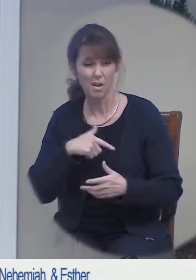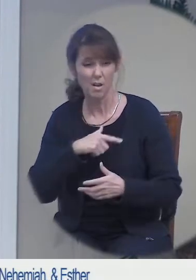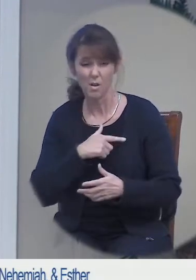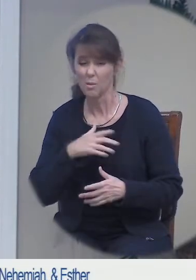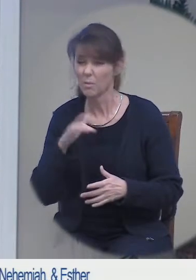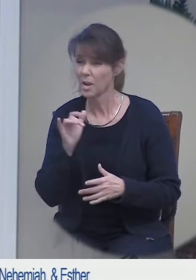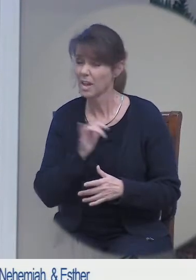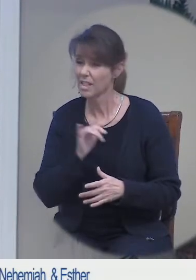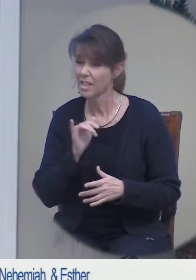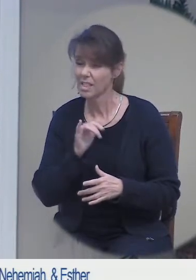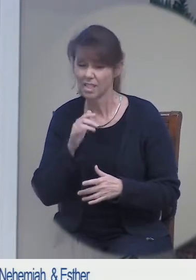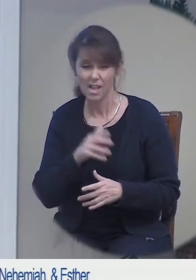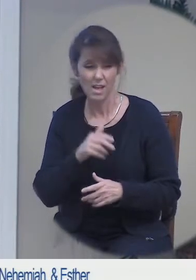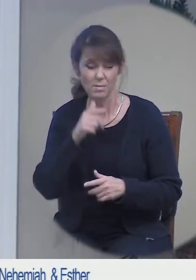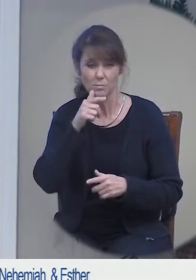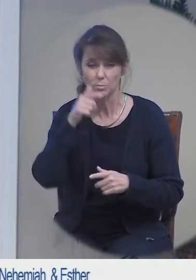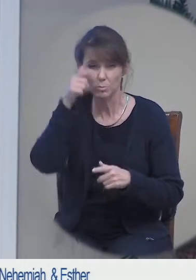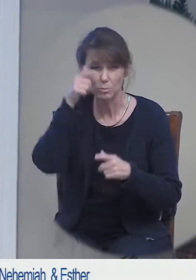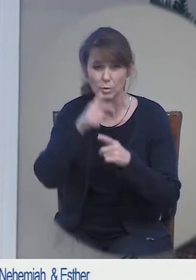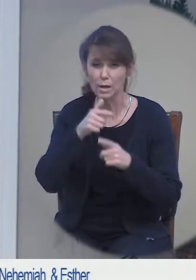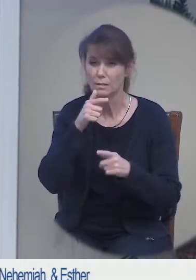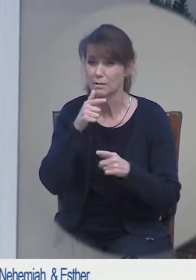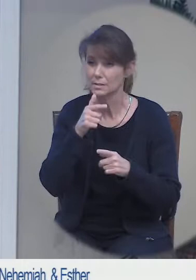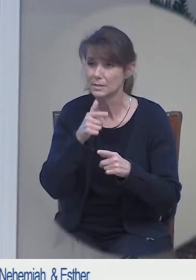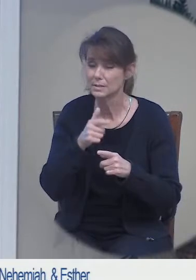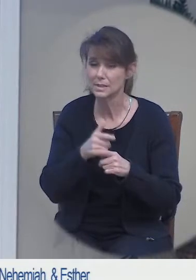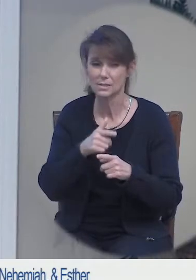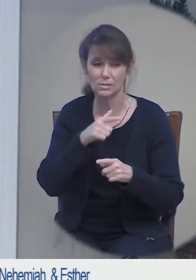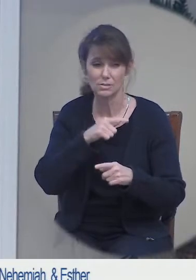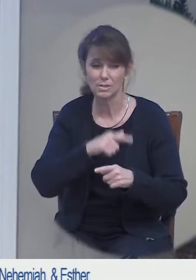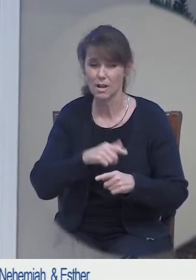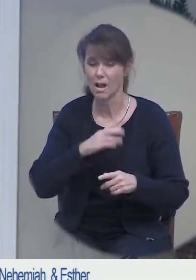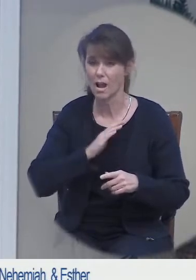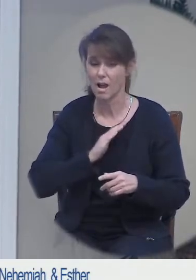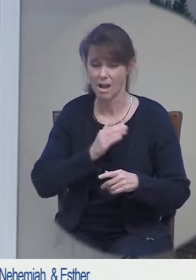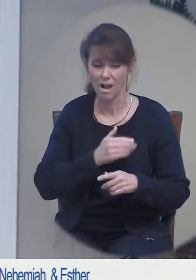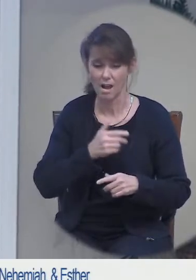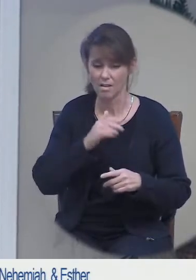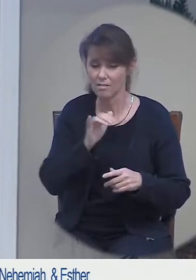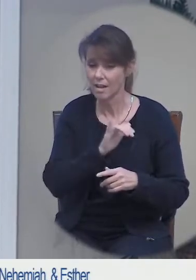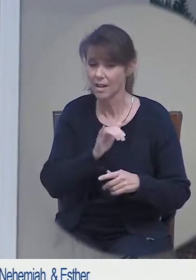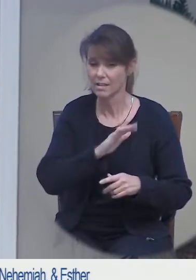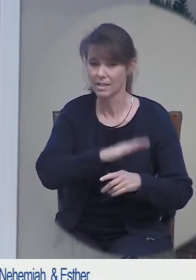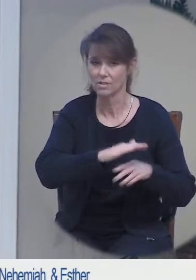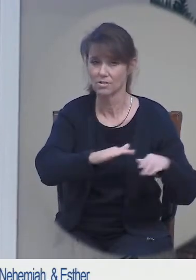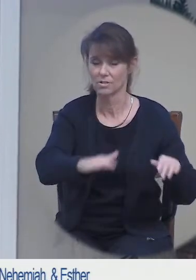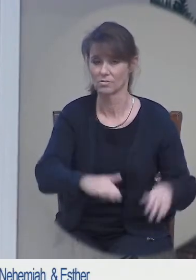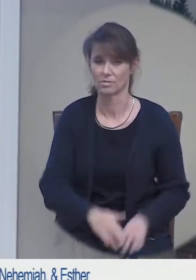our brothers, and our children like their children. What's their lament?